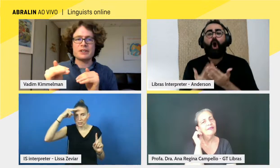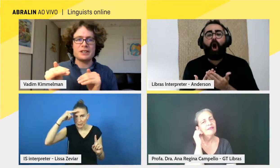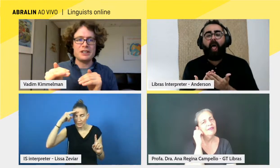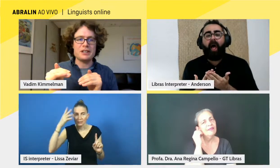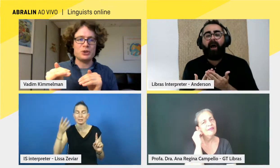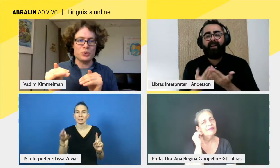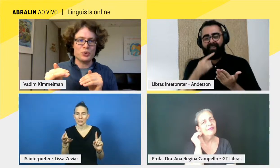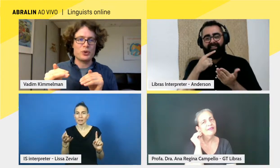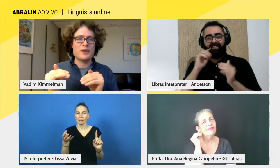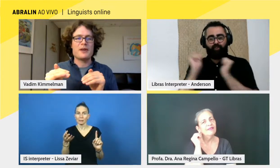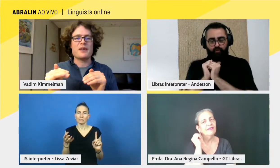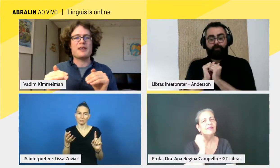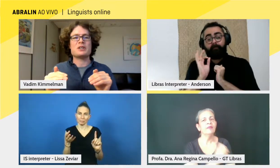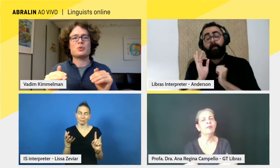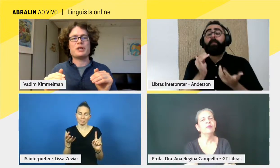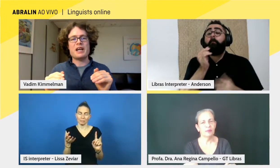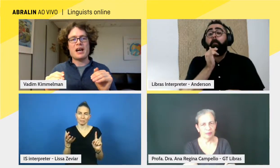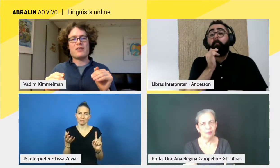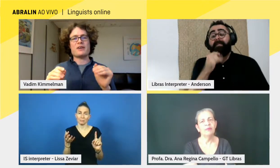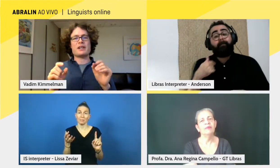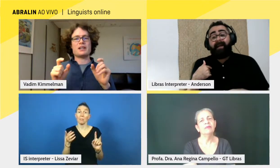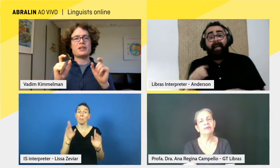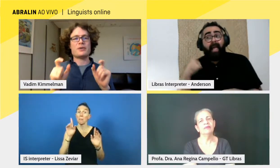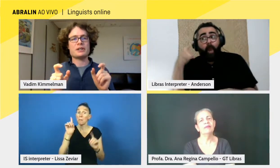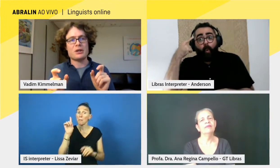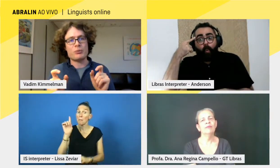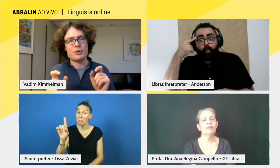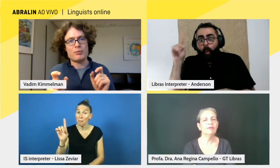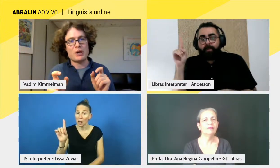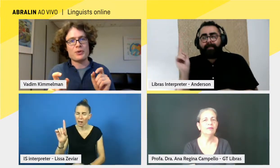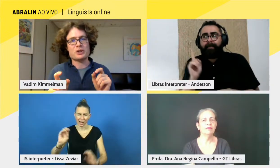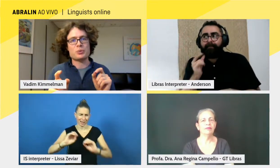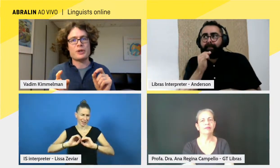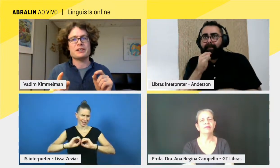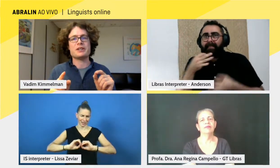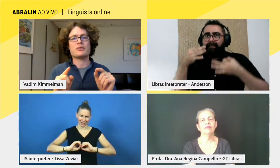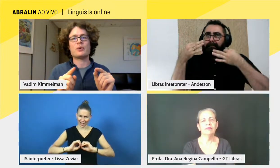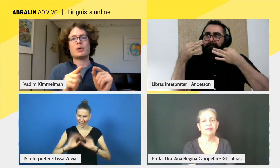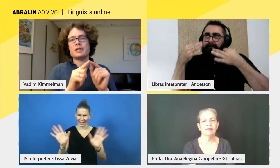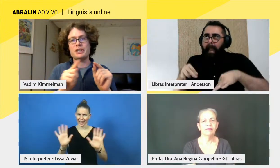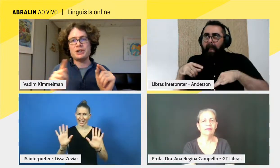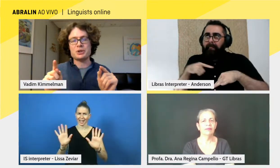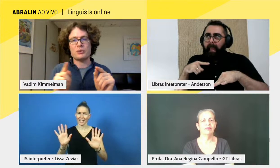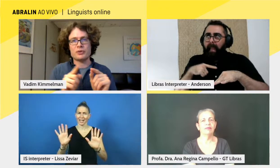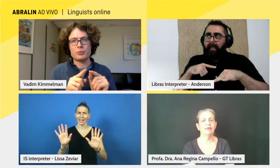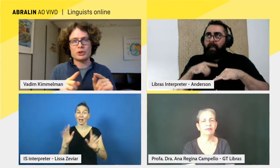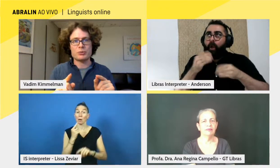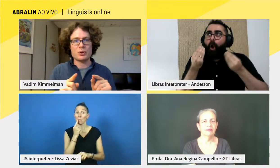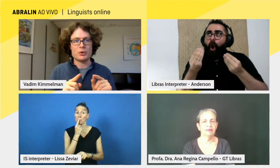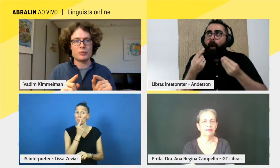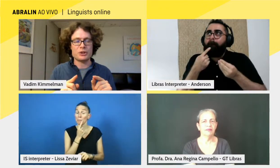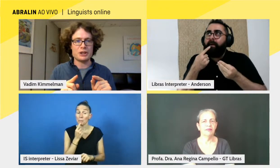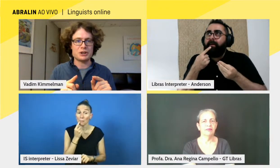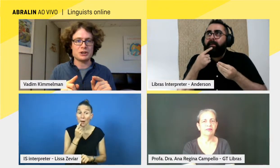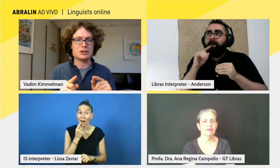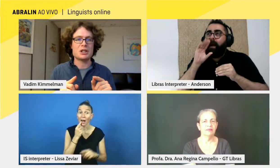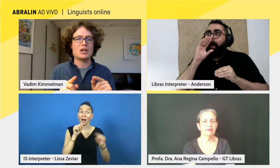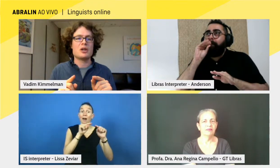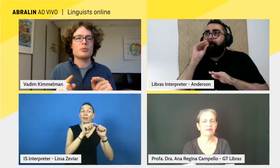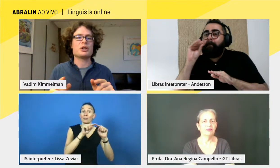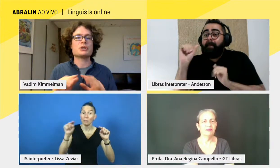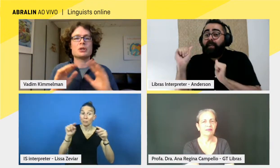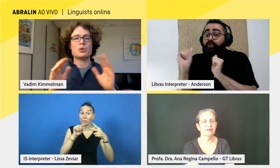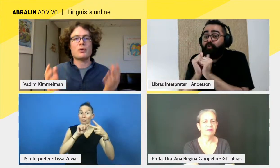of guarantee you that we have a clear example of mouthing spreading for each of the possible